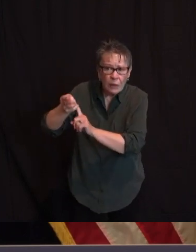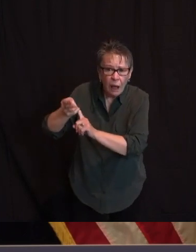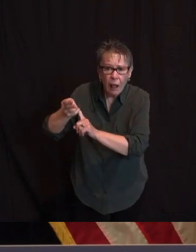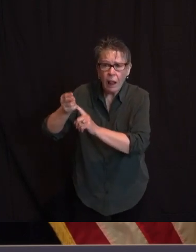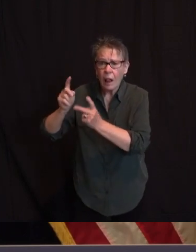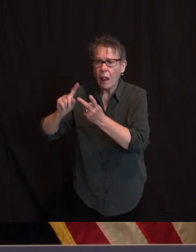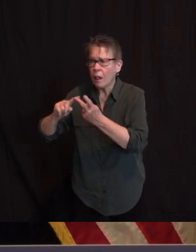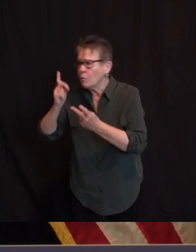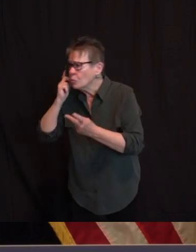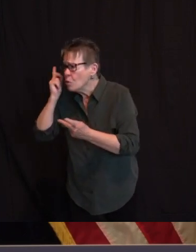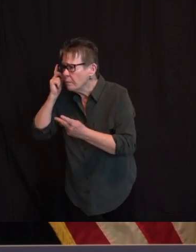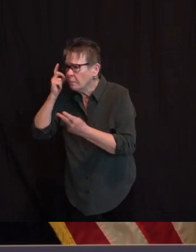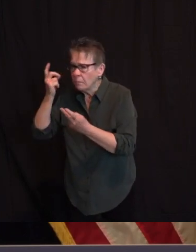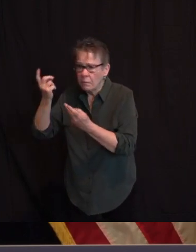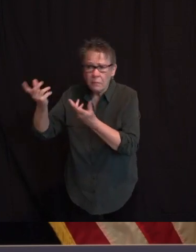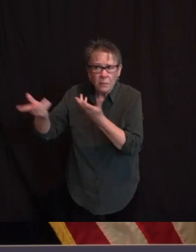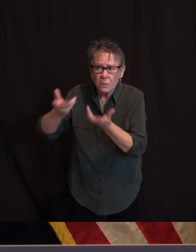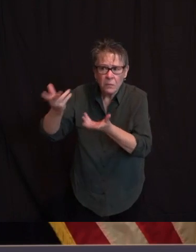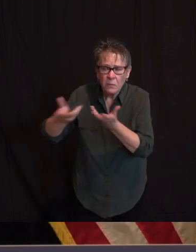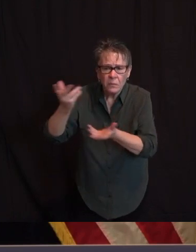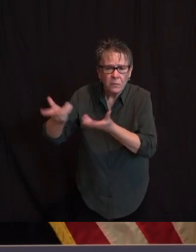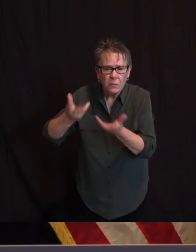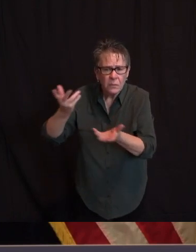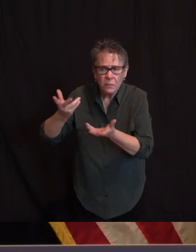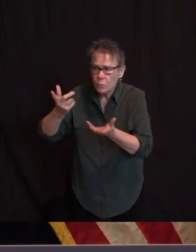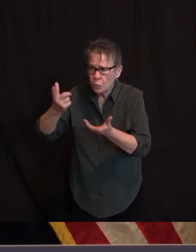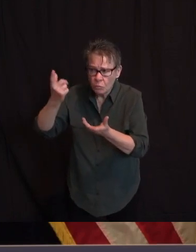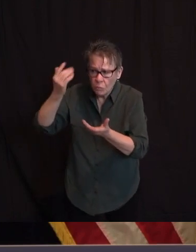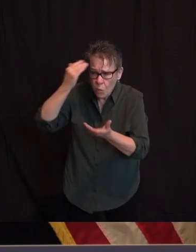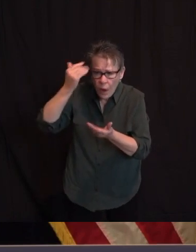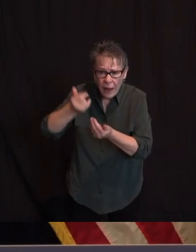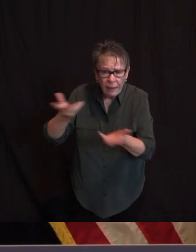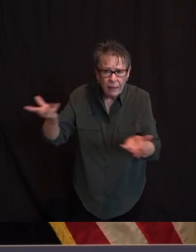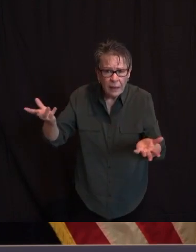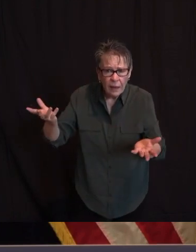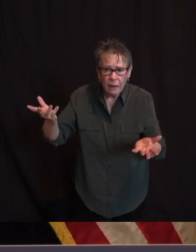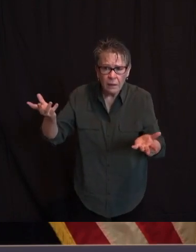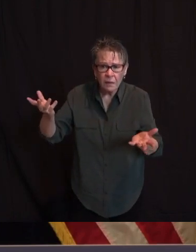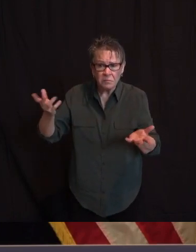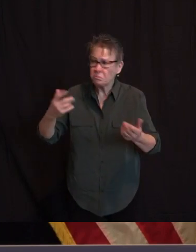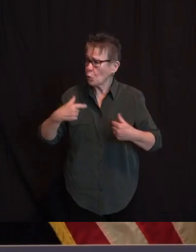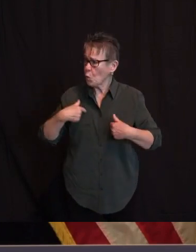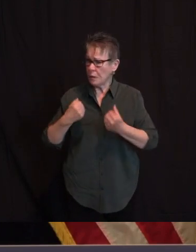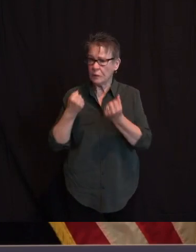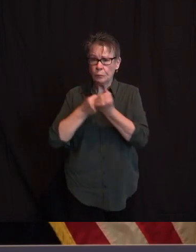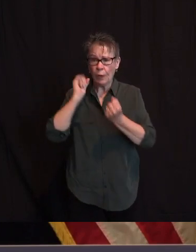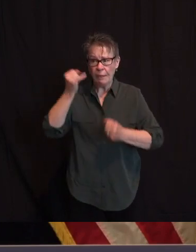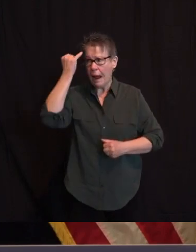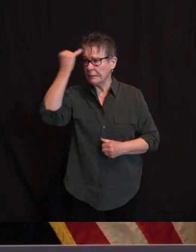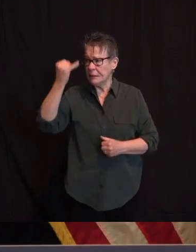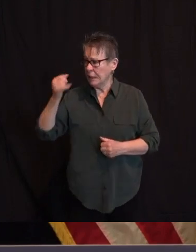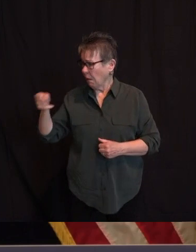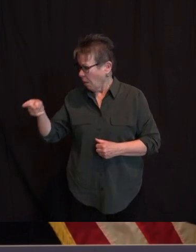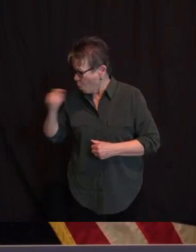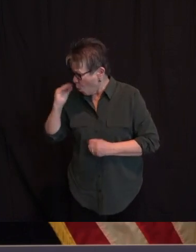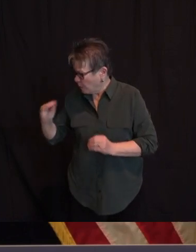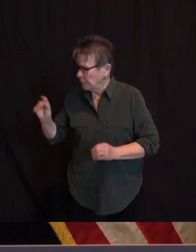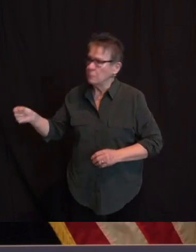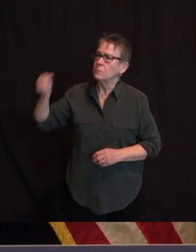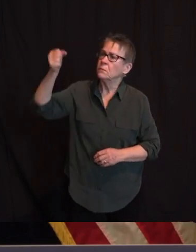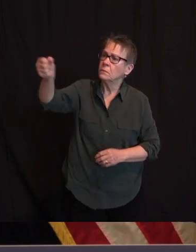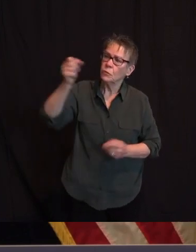correct my record here, but I would be a big supporter of that, assuming we can feasibly do that. And Judy, could you